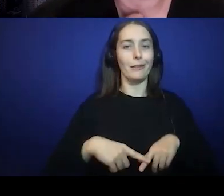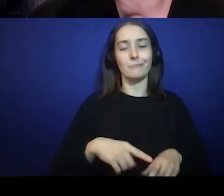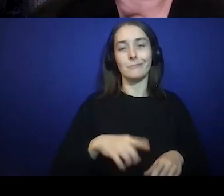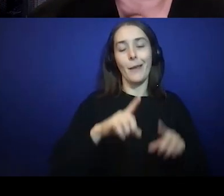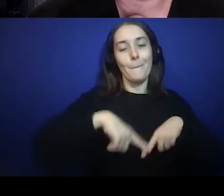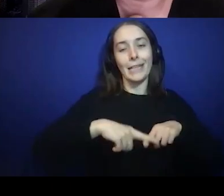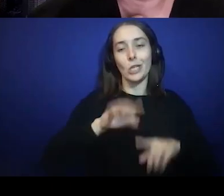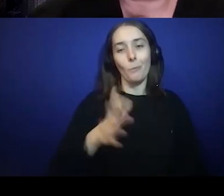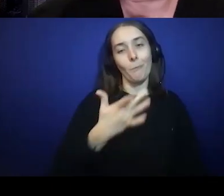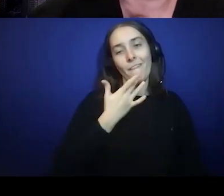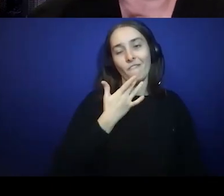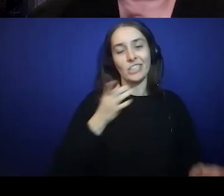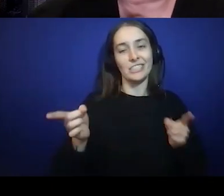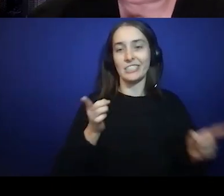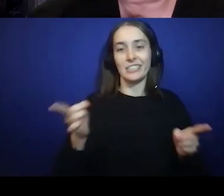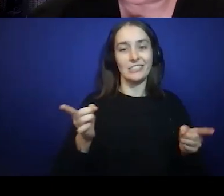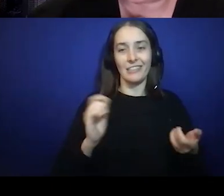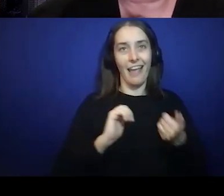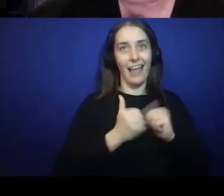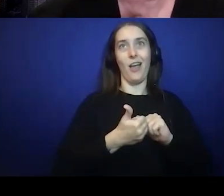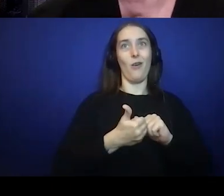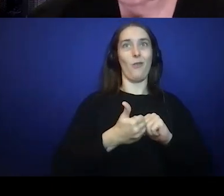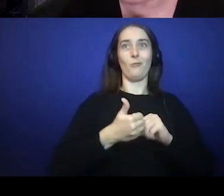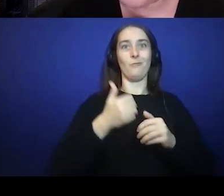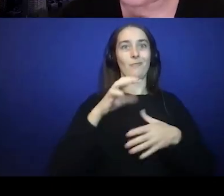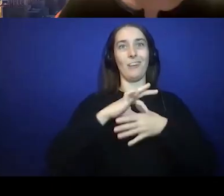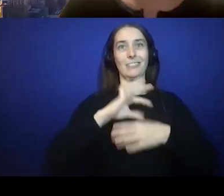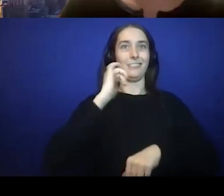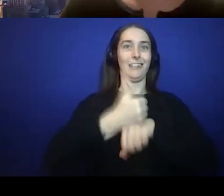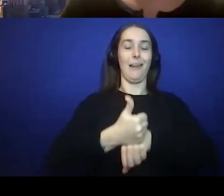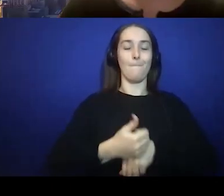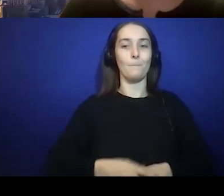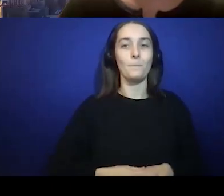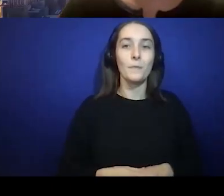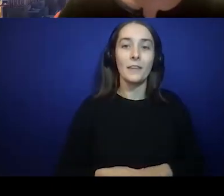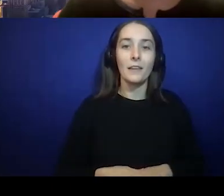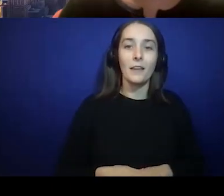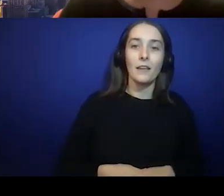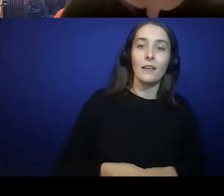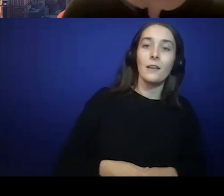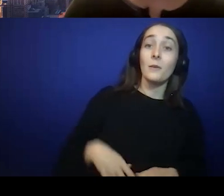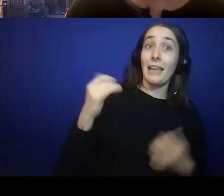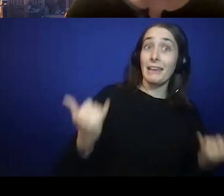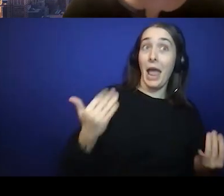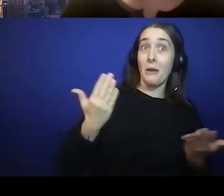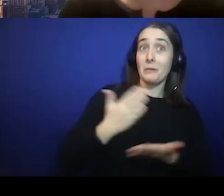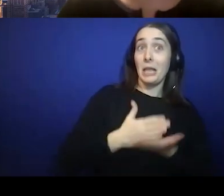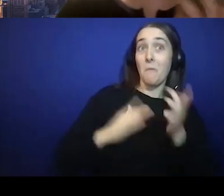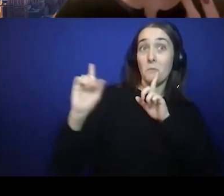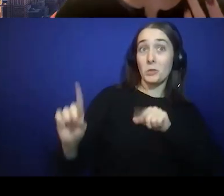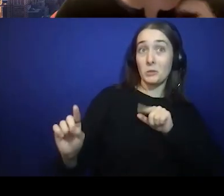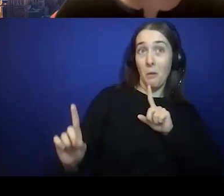how you prefer to see the materials. All right, so we have some results now trickling in. So